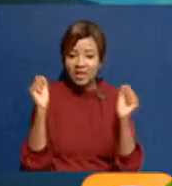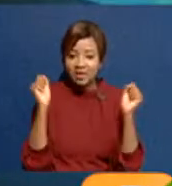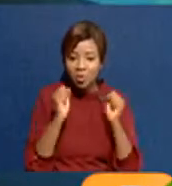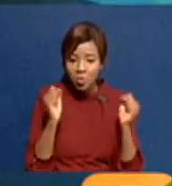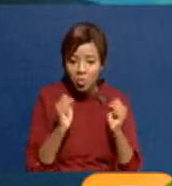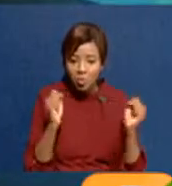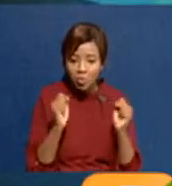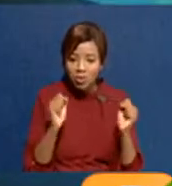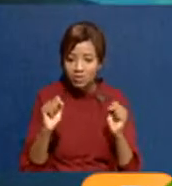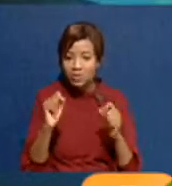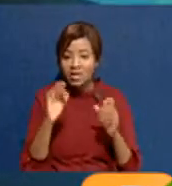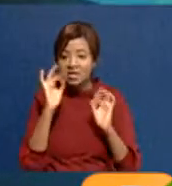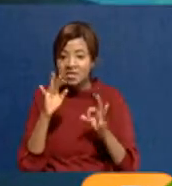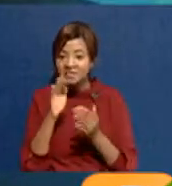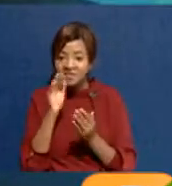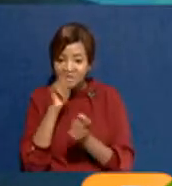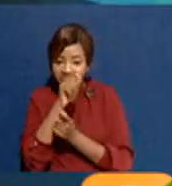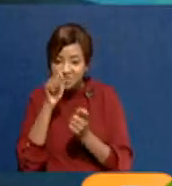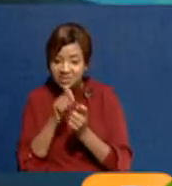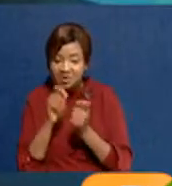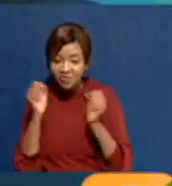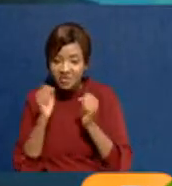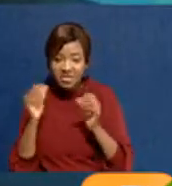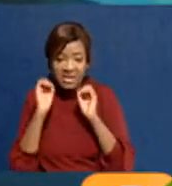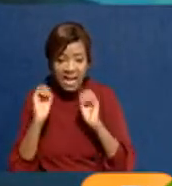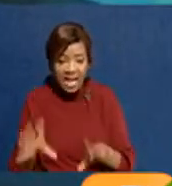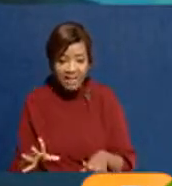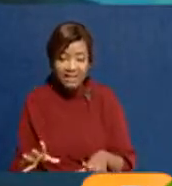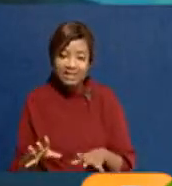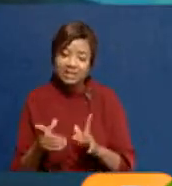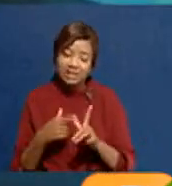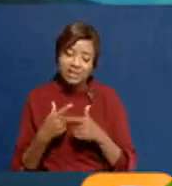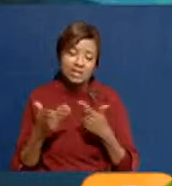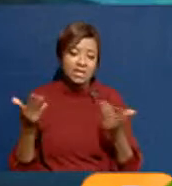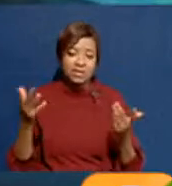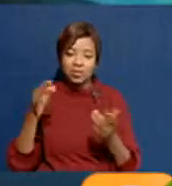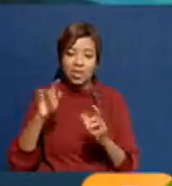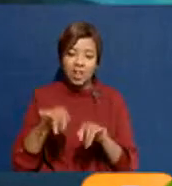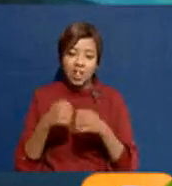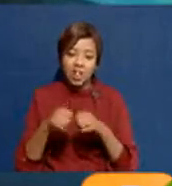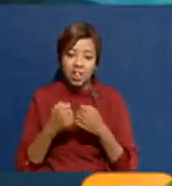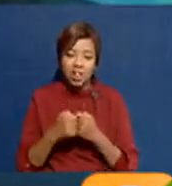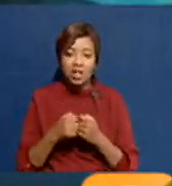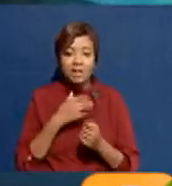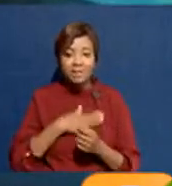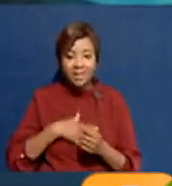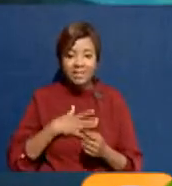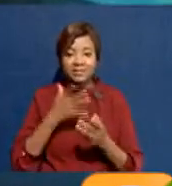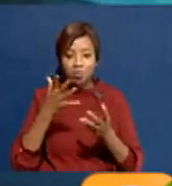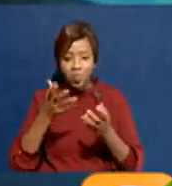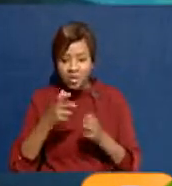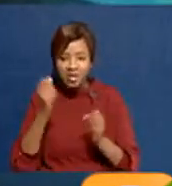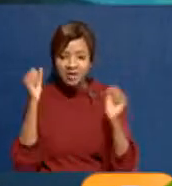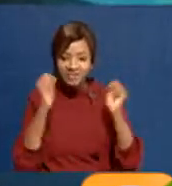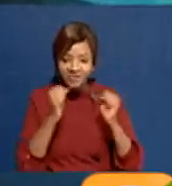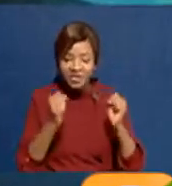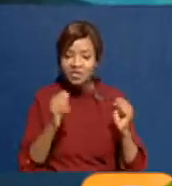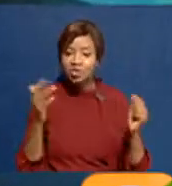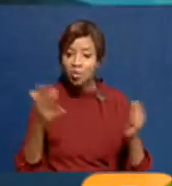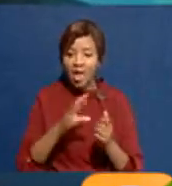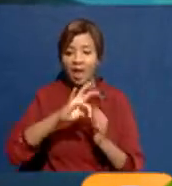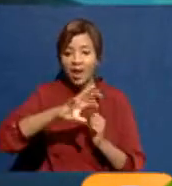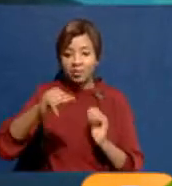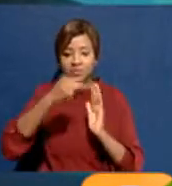bad. We are only lacking fridges in this number of counties. Can we get fridges so